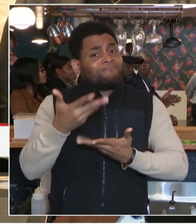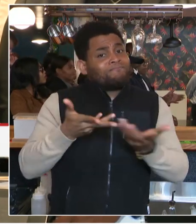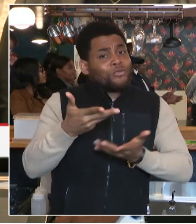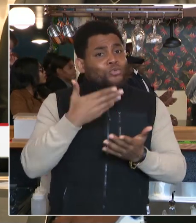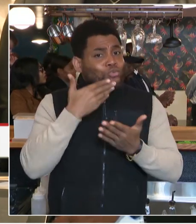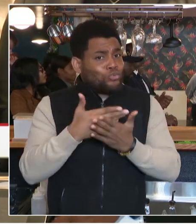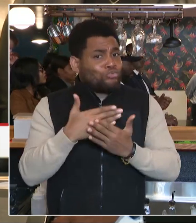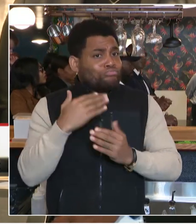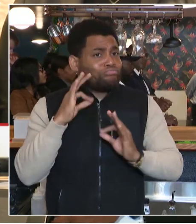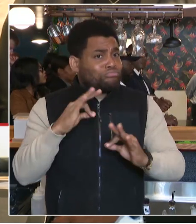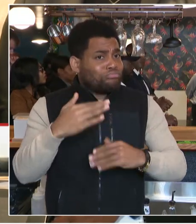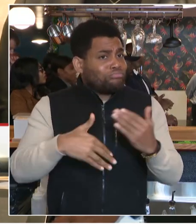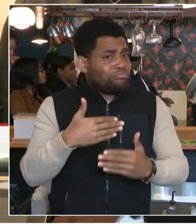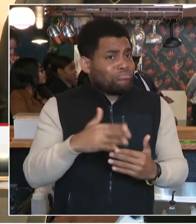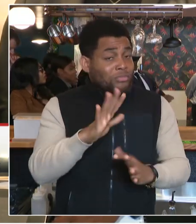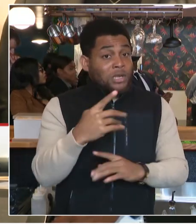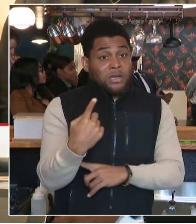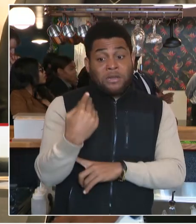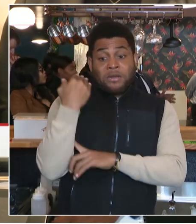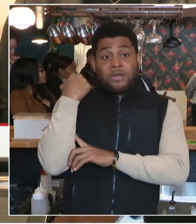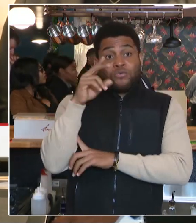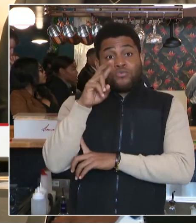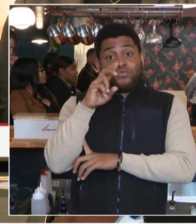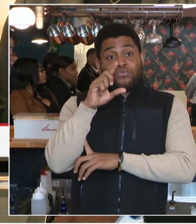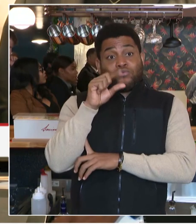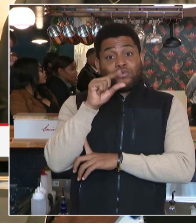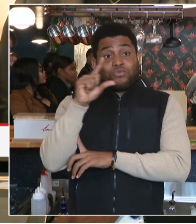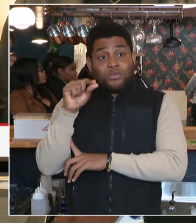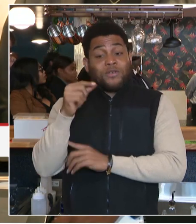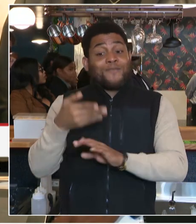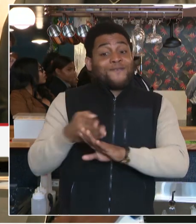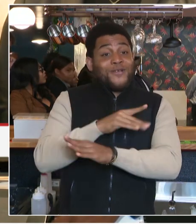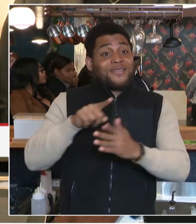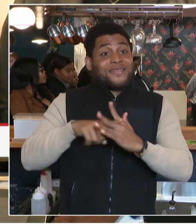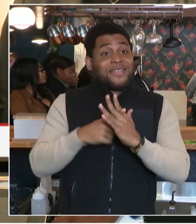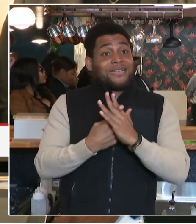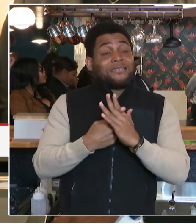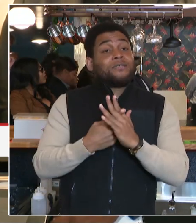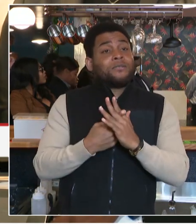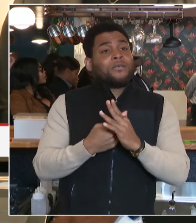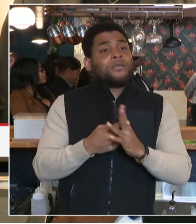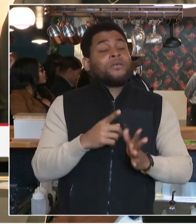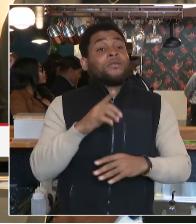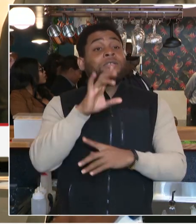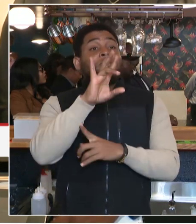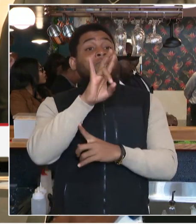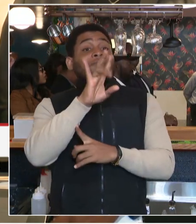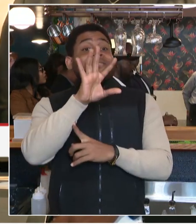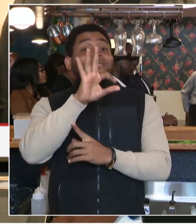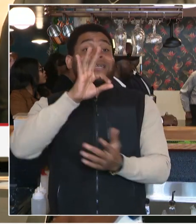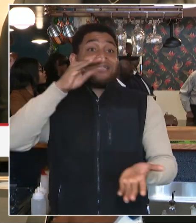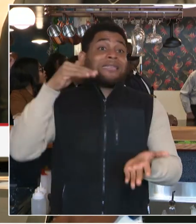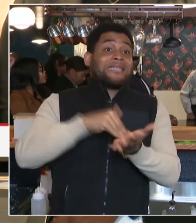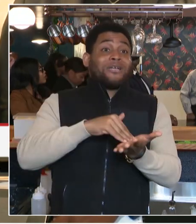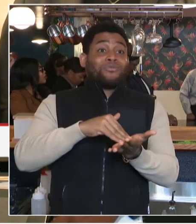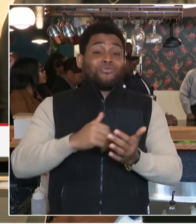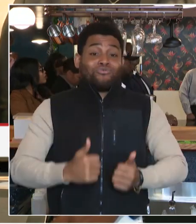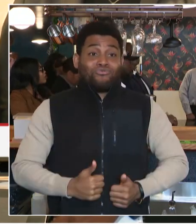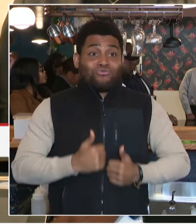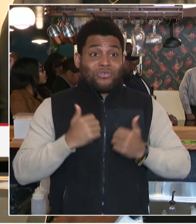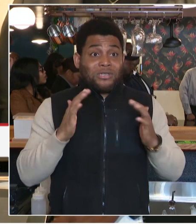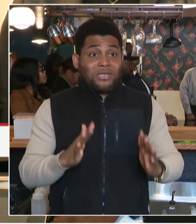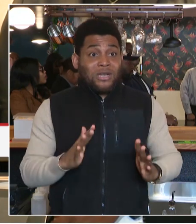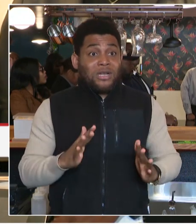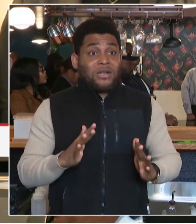Food Access Fund and Nourish DC, nearly 79,000 residents east of the river lived more than a mile